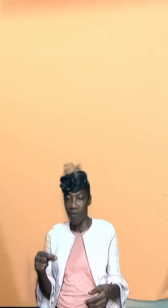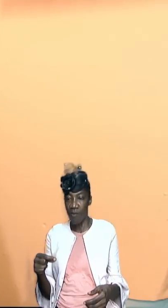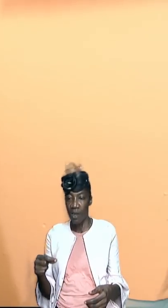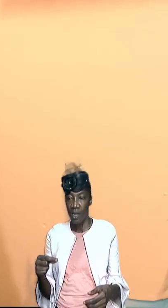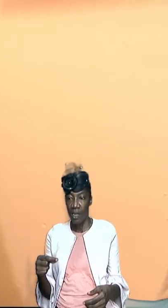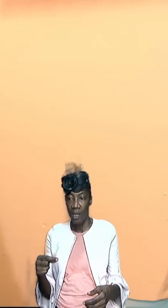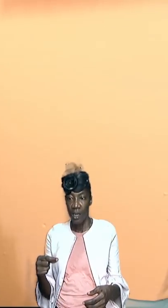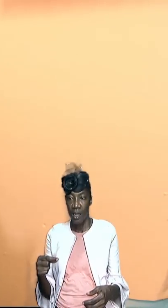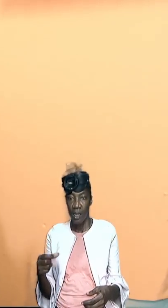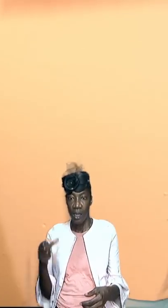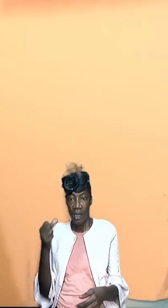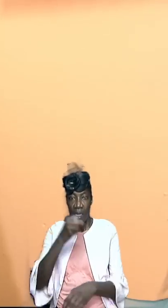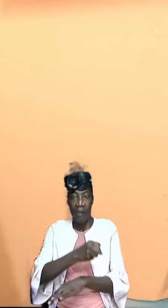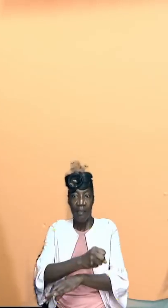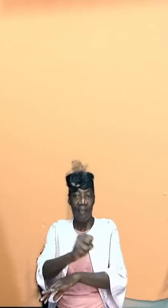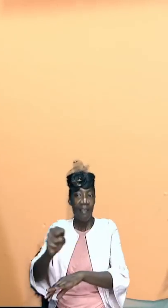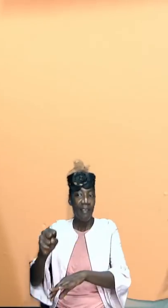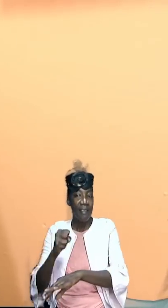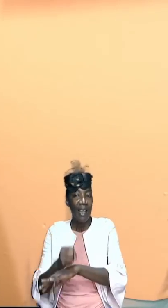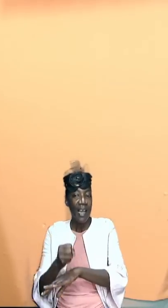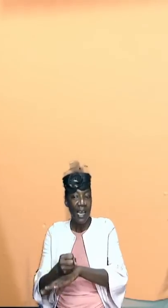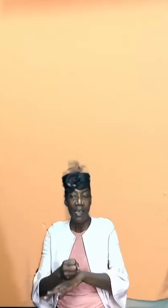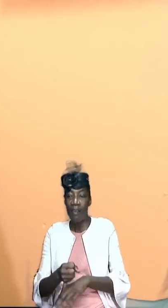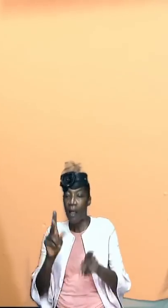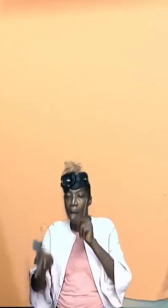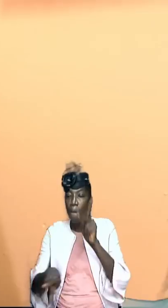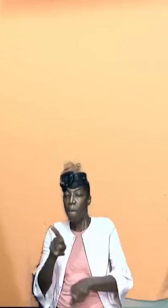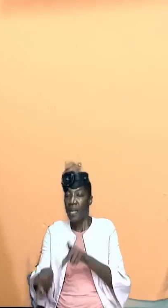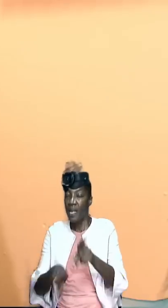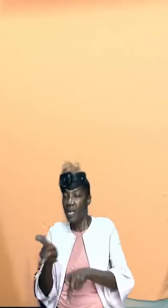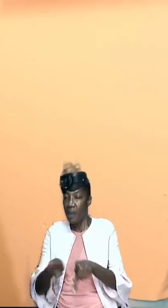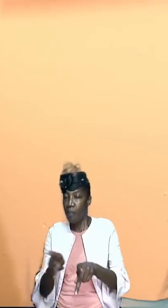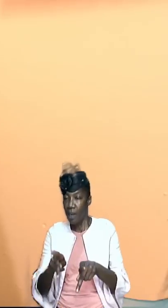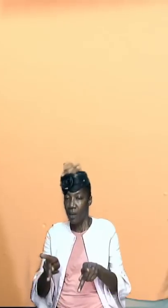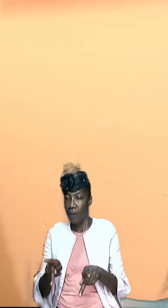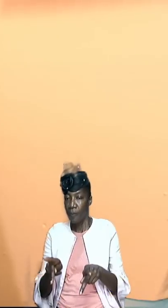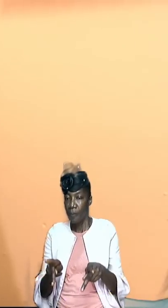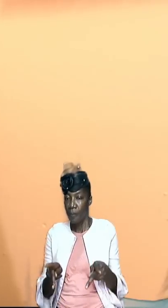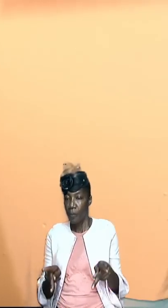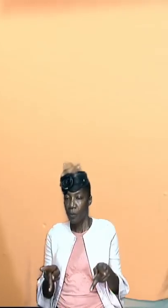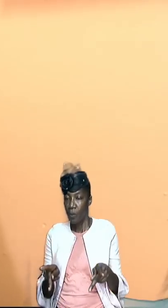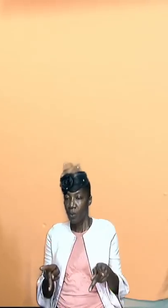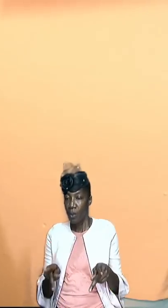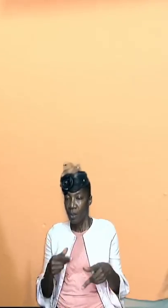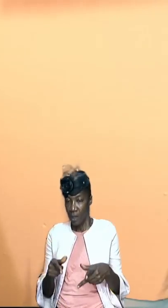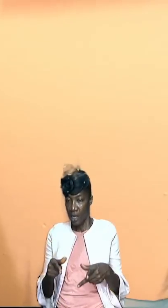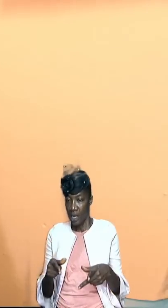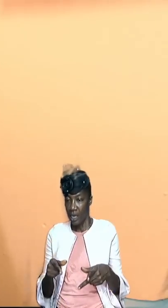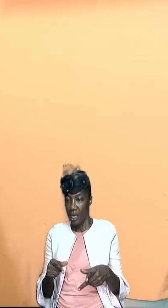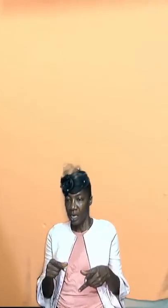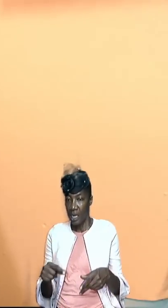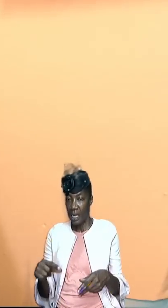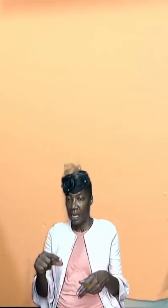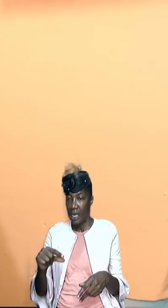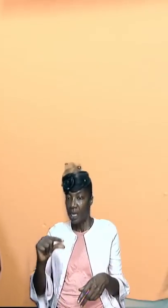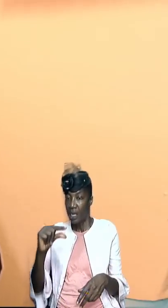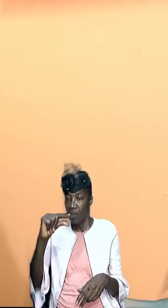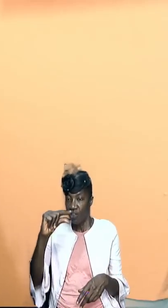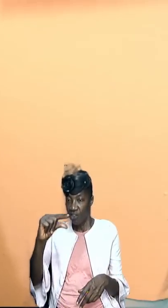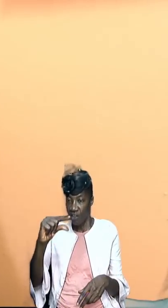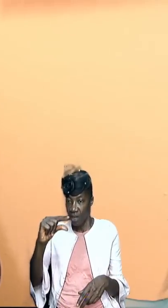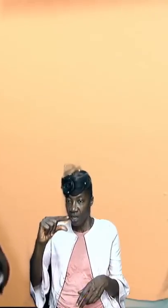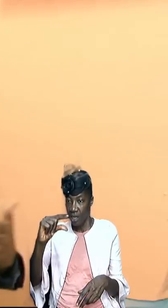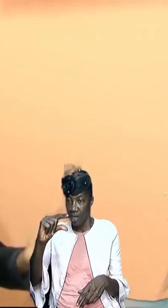scientific luminaries of our day in the field of genetics, and we are going to see